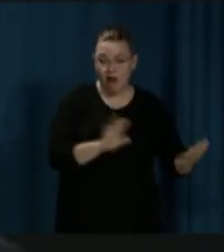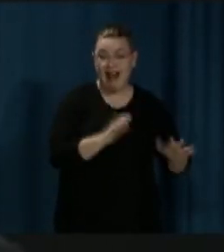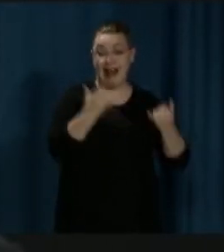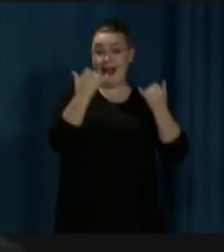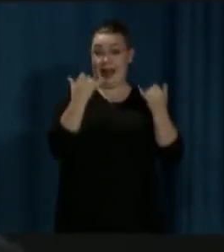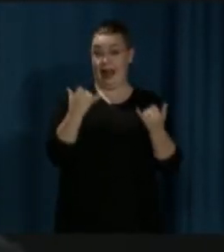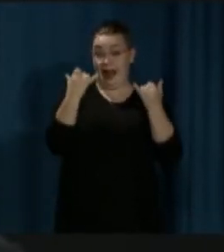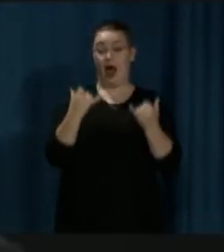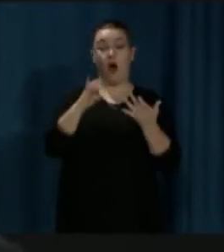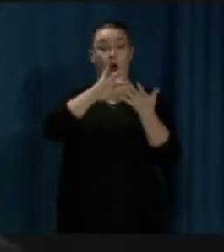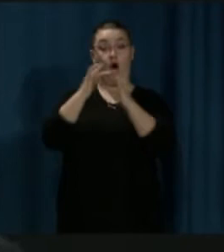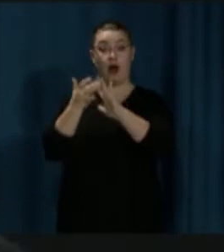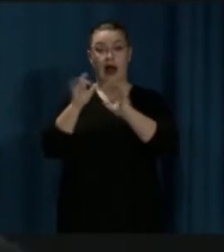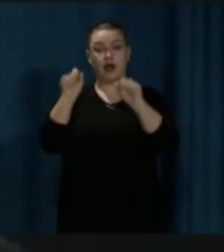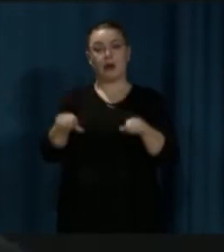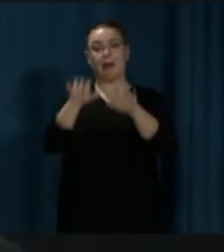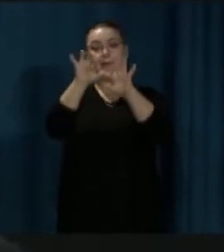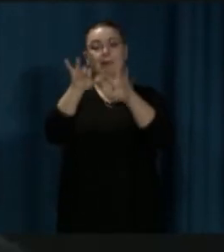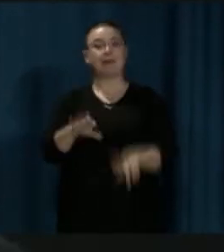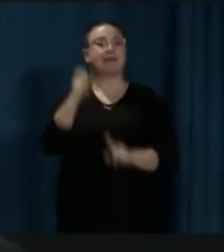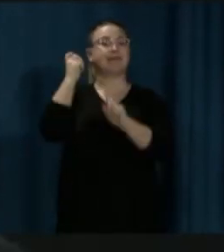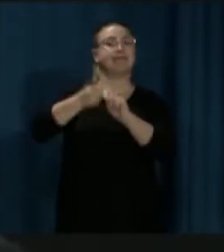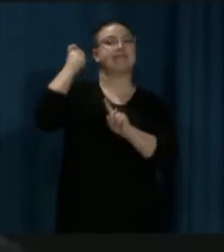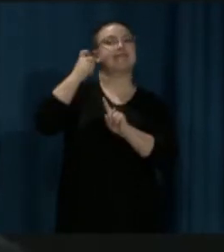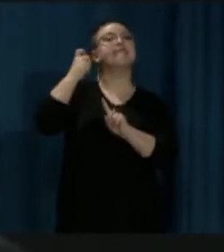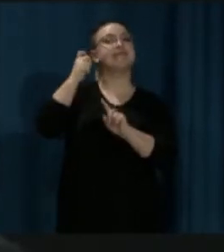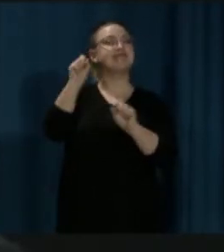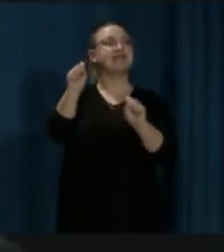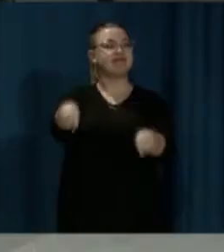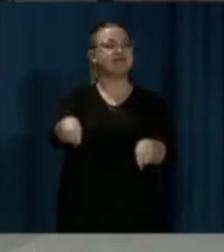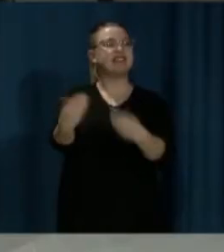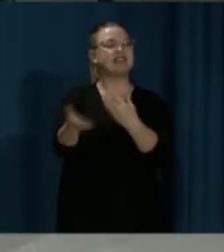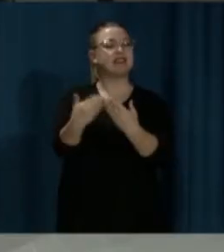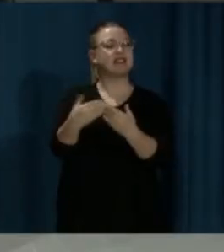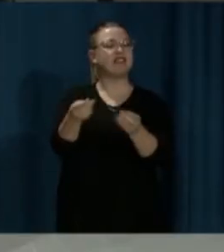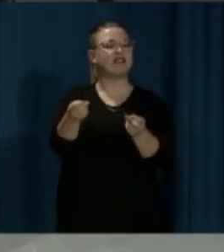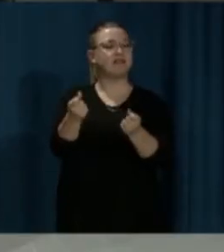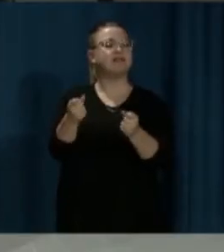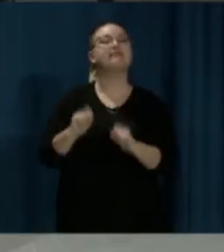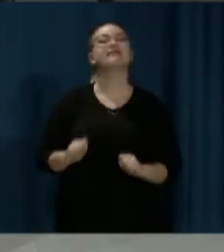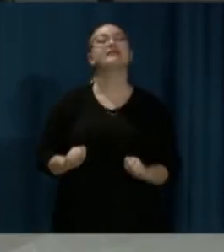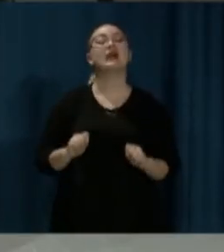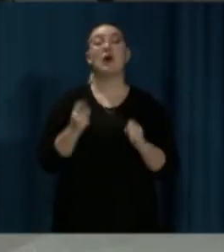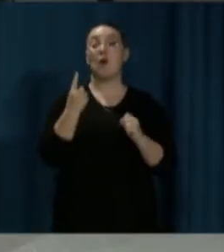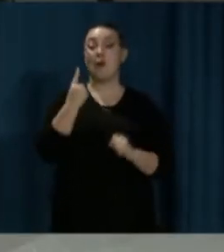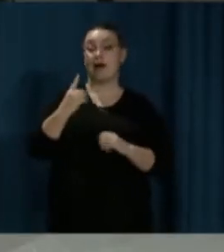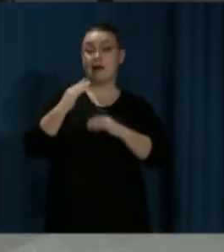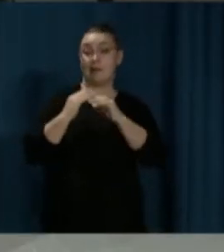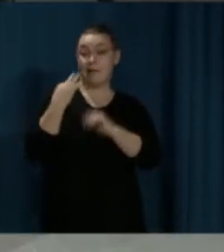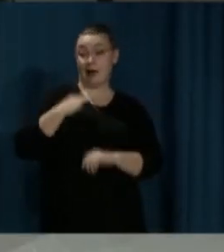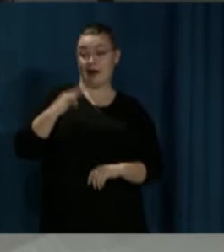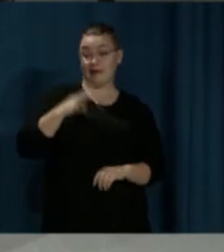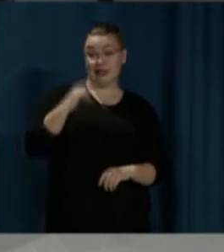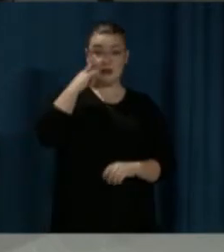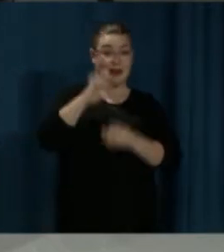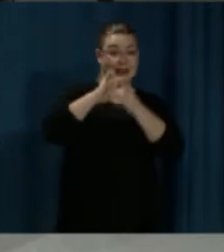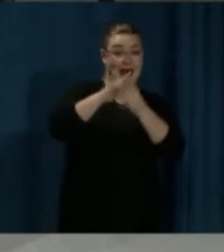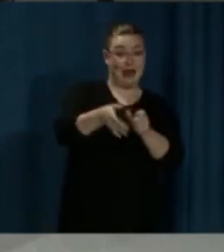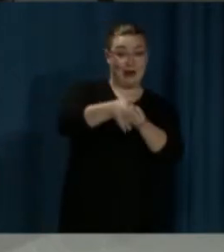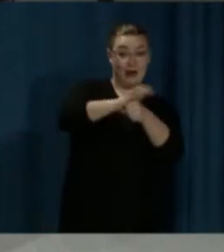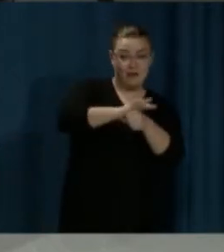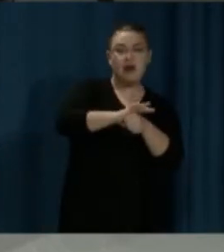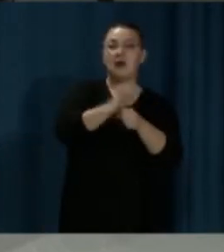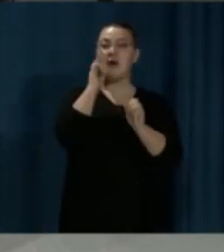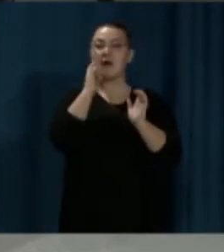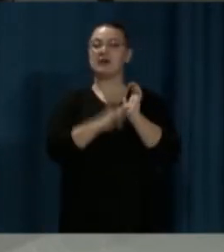out that information online. Okay, so maybe making it a little bit easier. One of those benefits perhaps that comes out of COVID, right, that we begin to